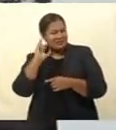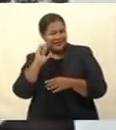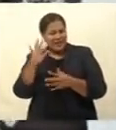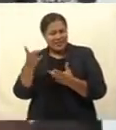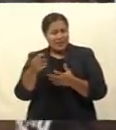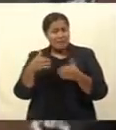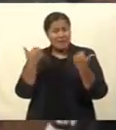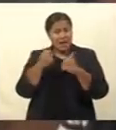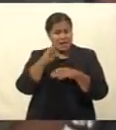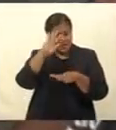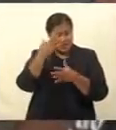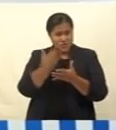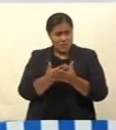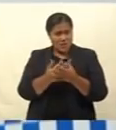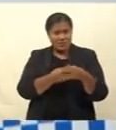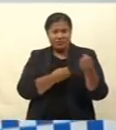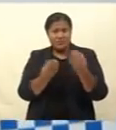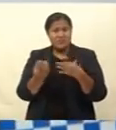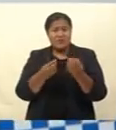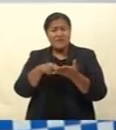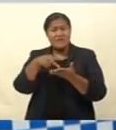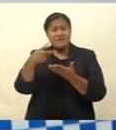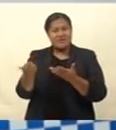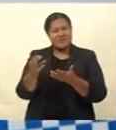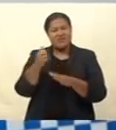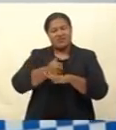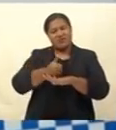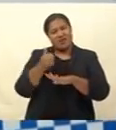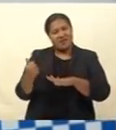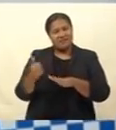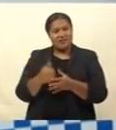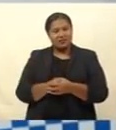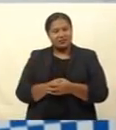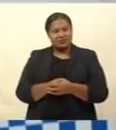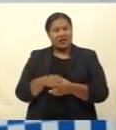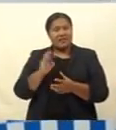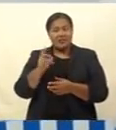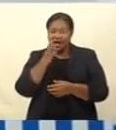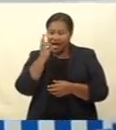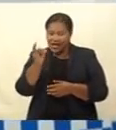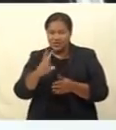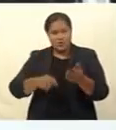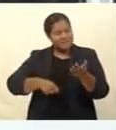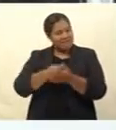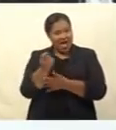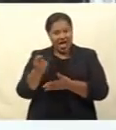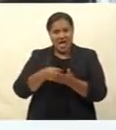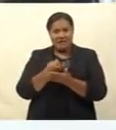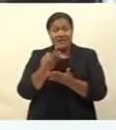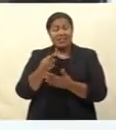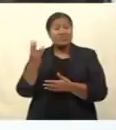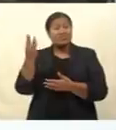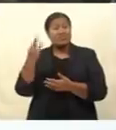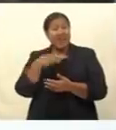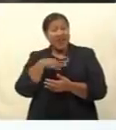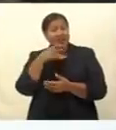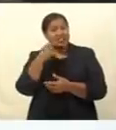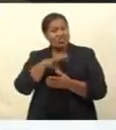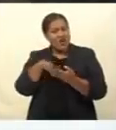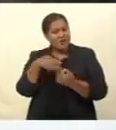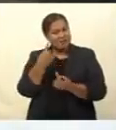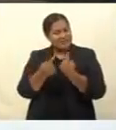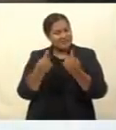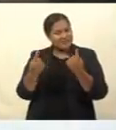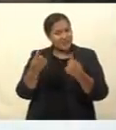were students sponsored by the Vanuatu government. They have been ordered to pay fines of $300 each within a